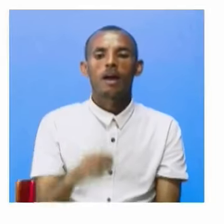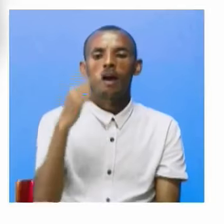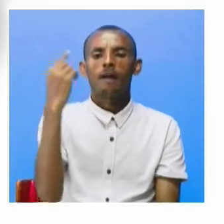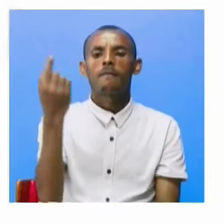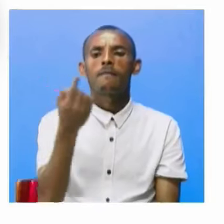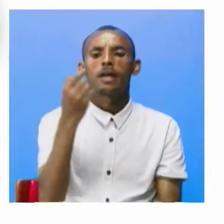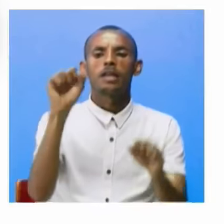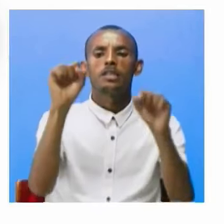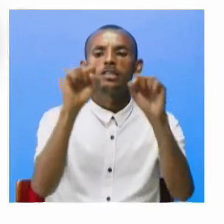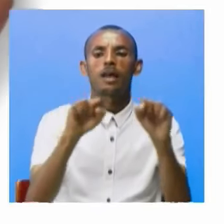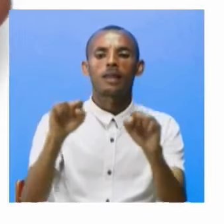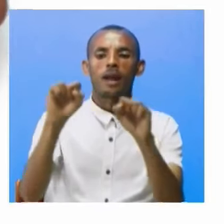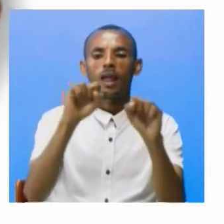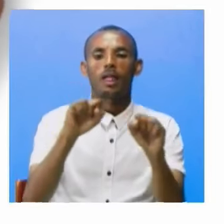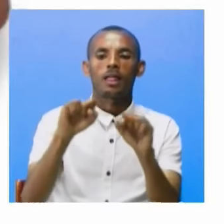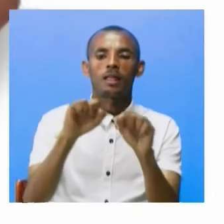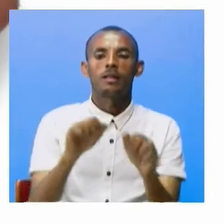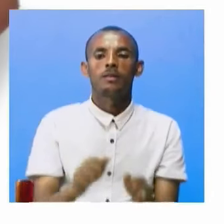Saturday.